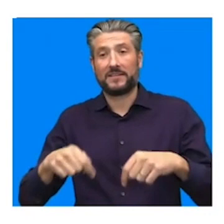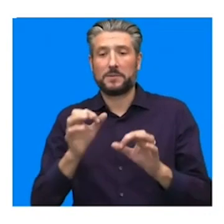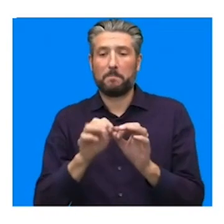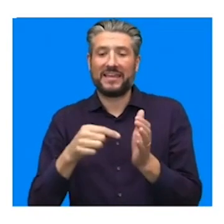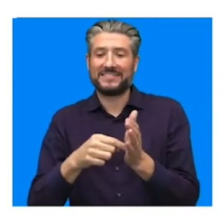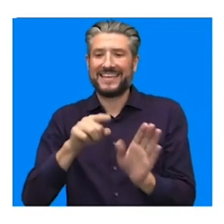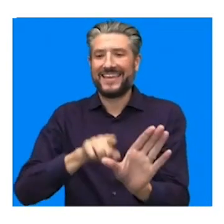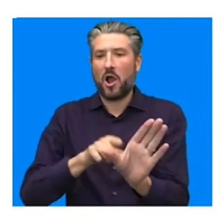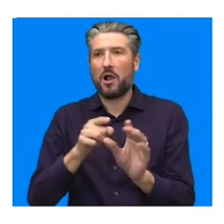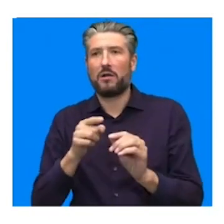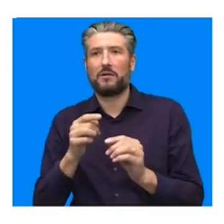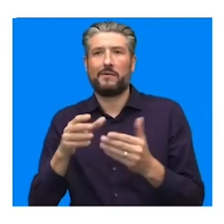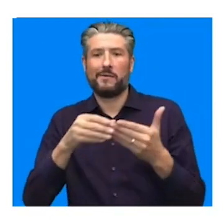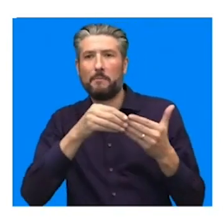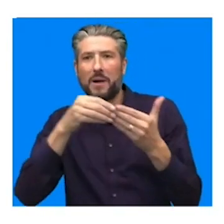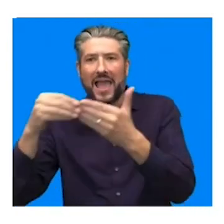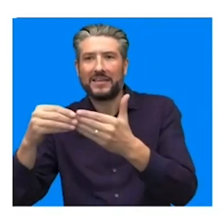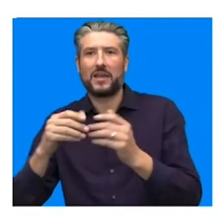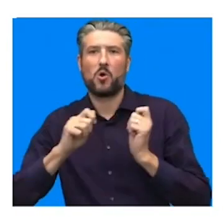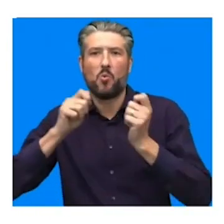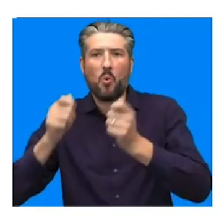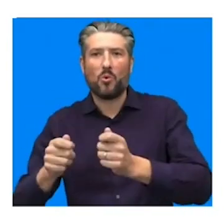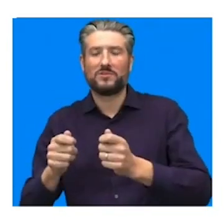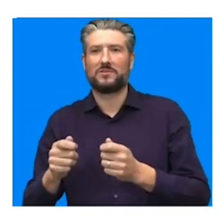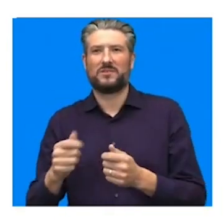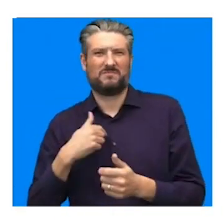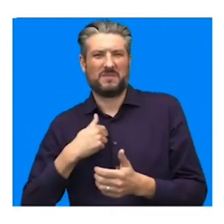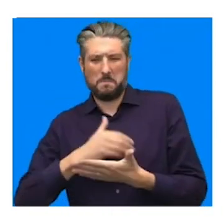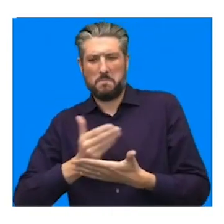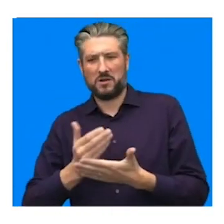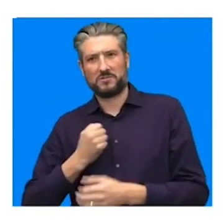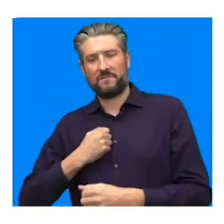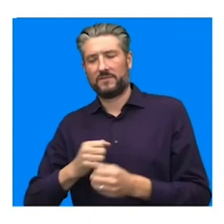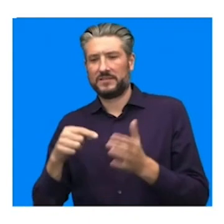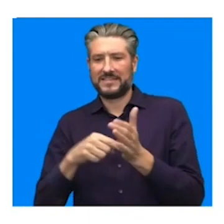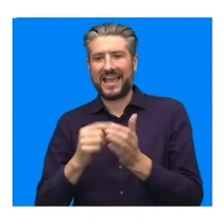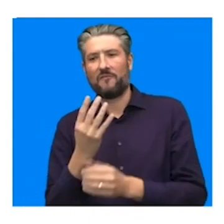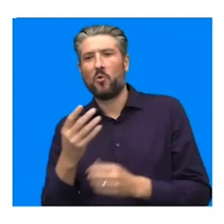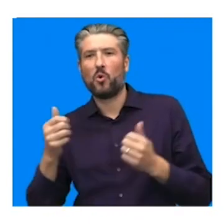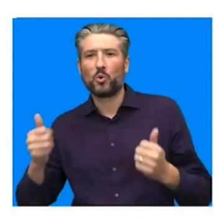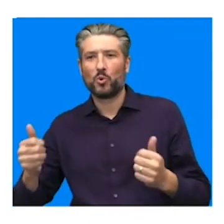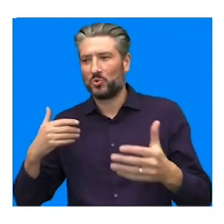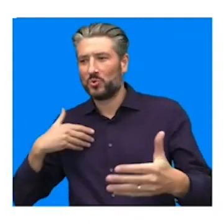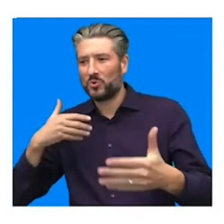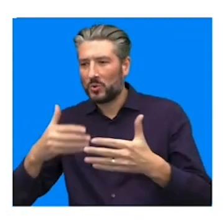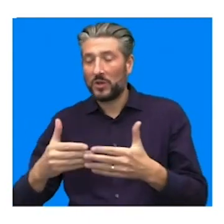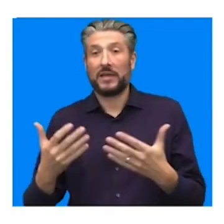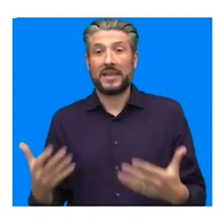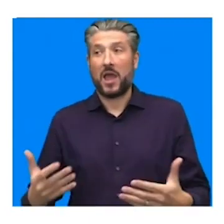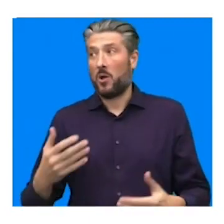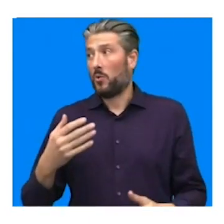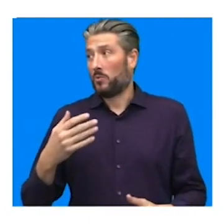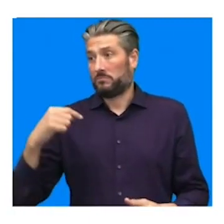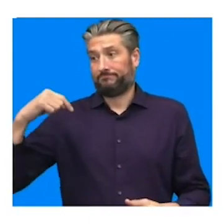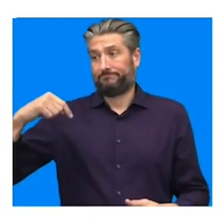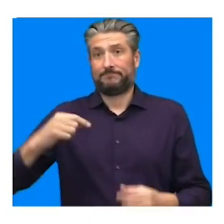Good Awards, which we've been working with you on now for 10 years. This is the 10th year we've just finished. Can you tell me a bit about